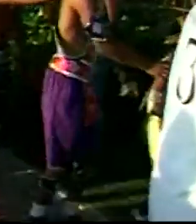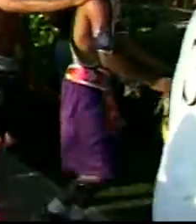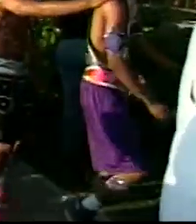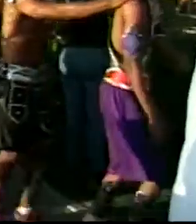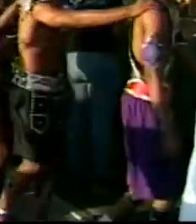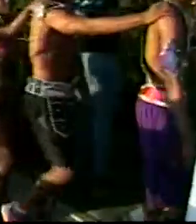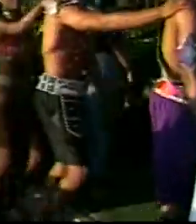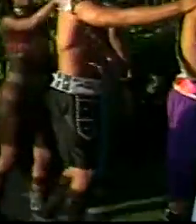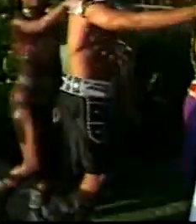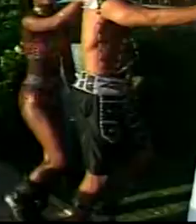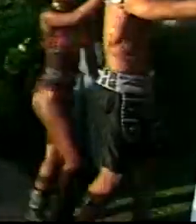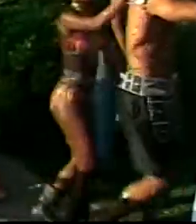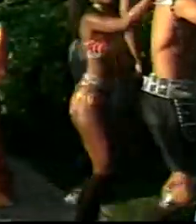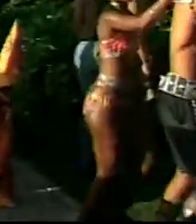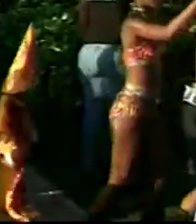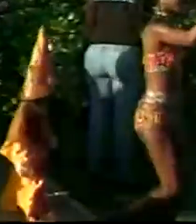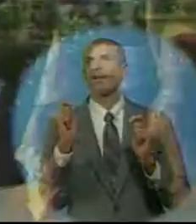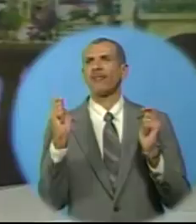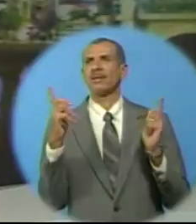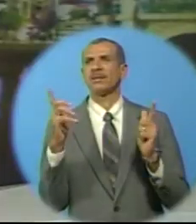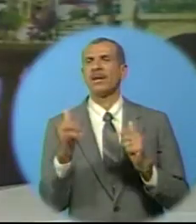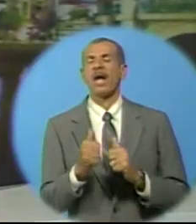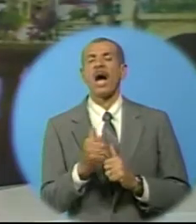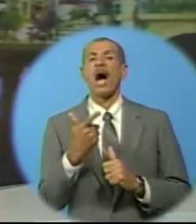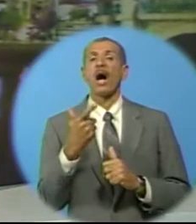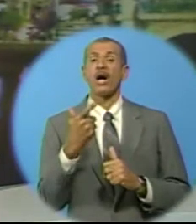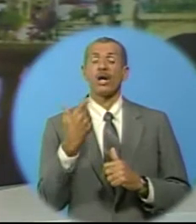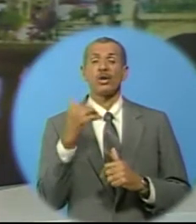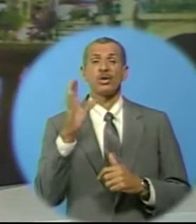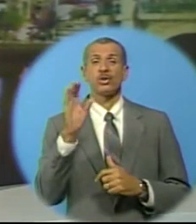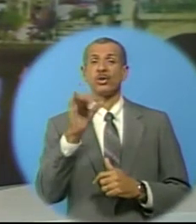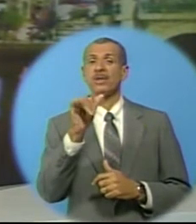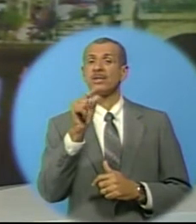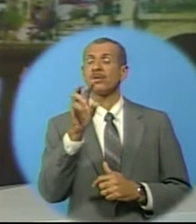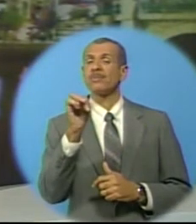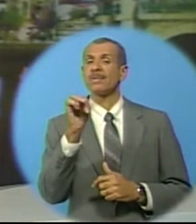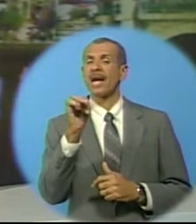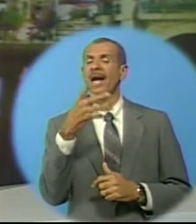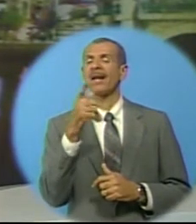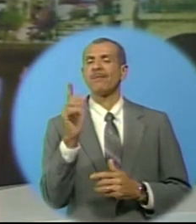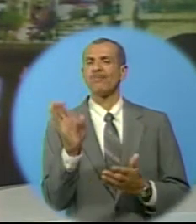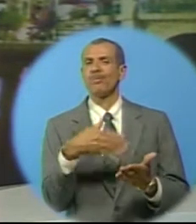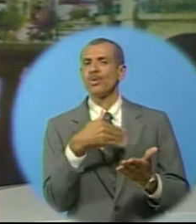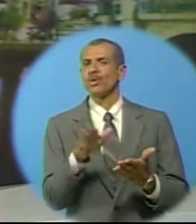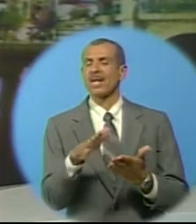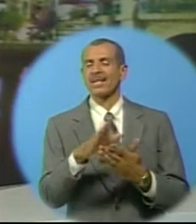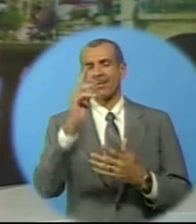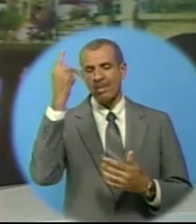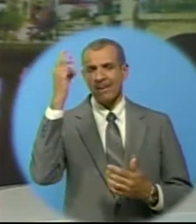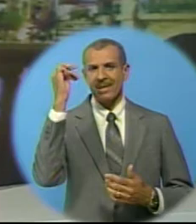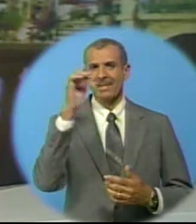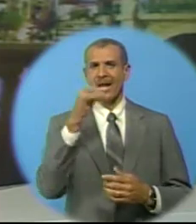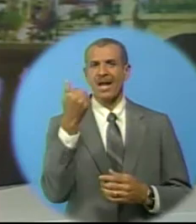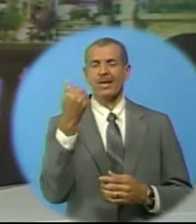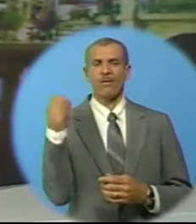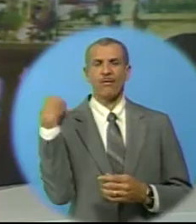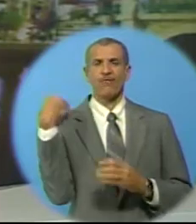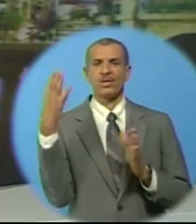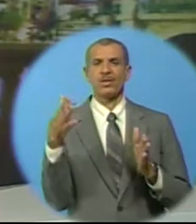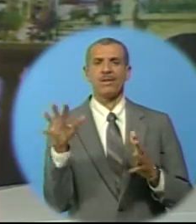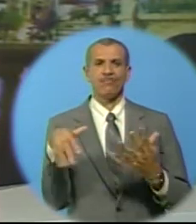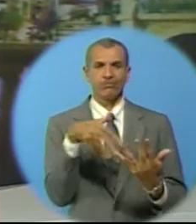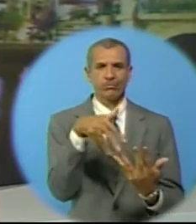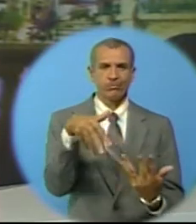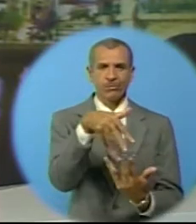on a festival-like atmosphere, inclusive of costumed revelers and music, as the Prime Minister and other top tourism officials mingled